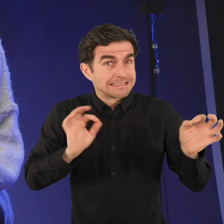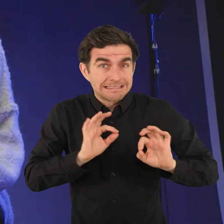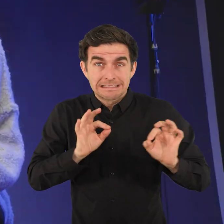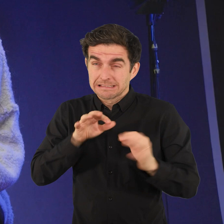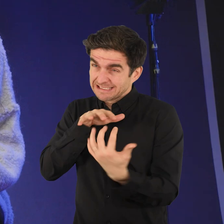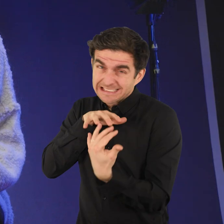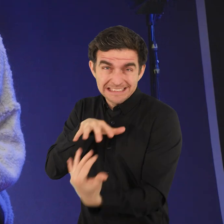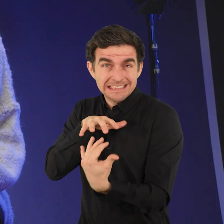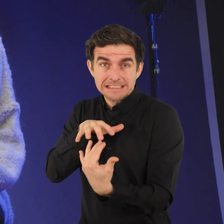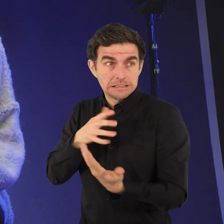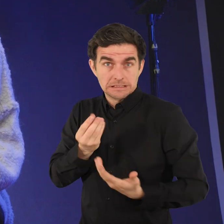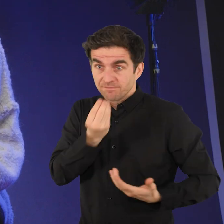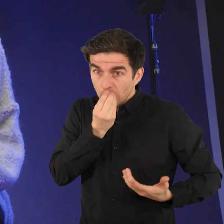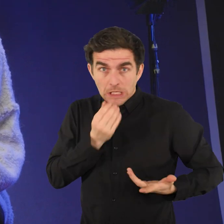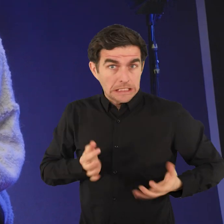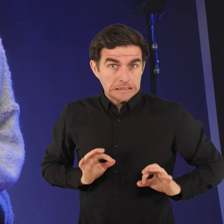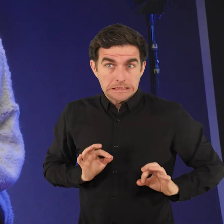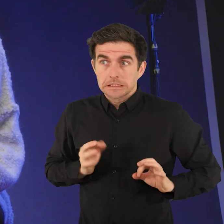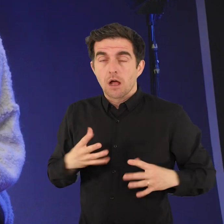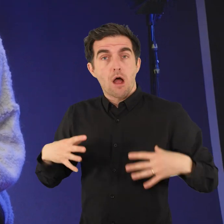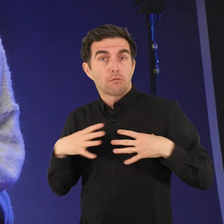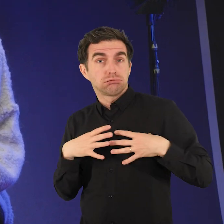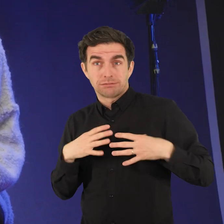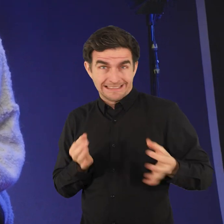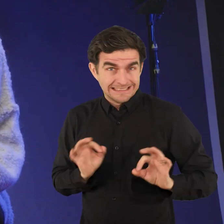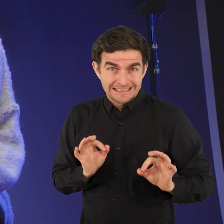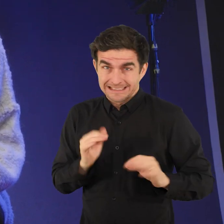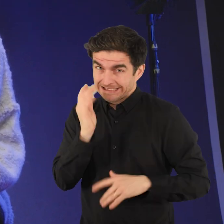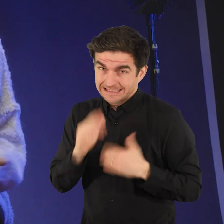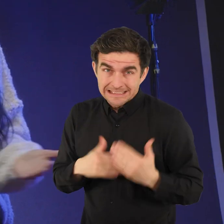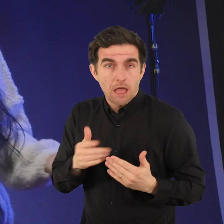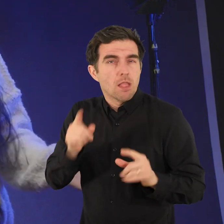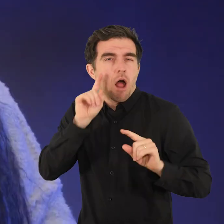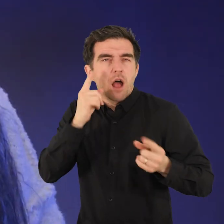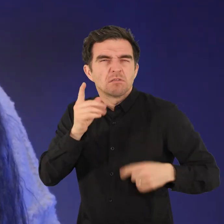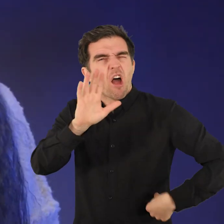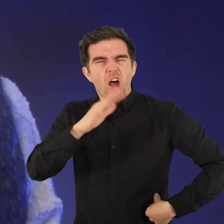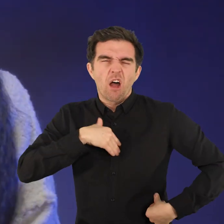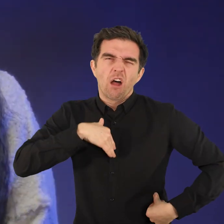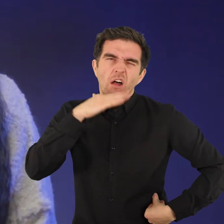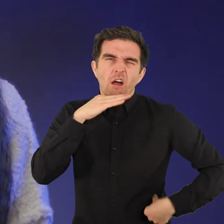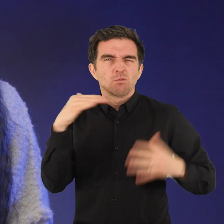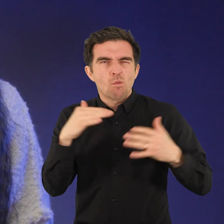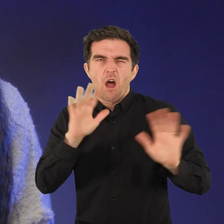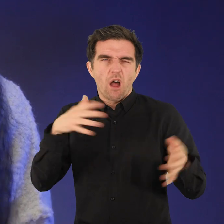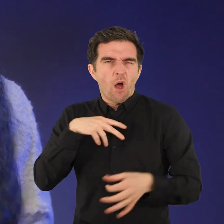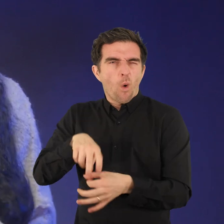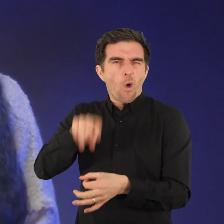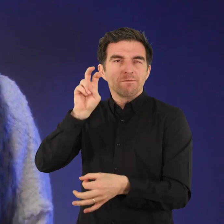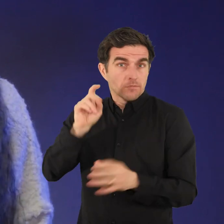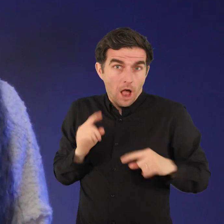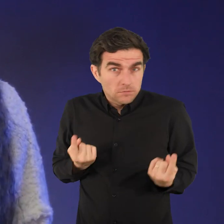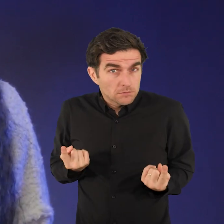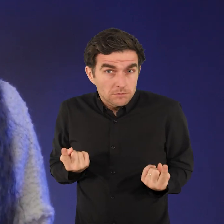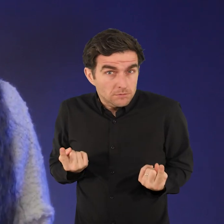their friends, not having a proper food, not having a proper rest. They can't say, oh, you know what, I'm tired from war. I'm probably